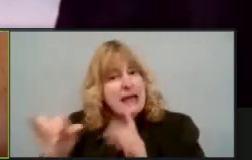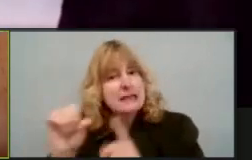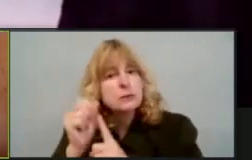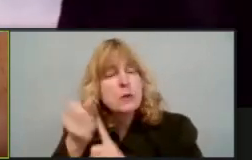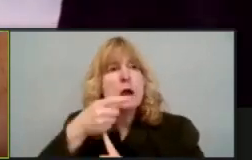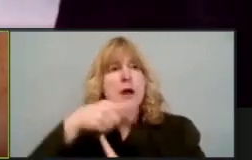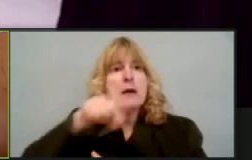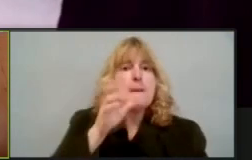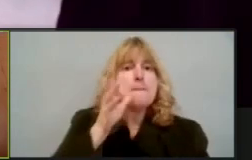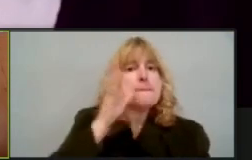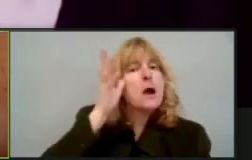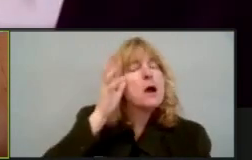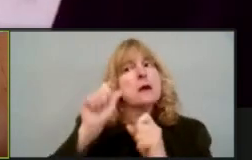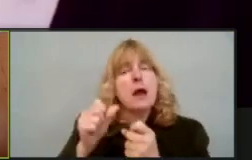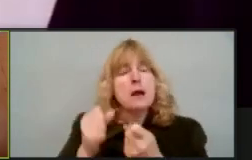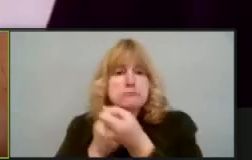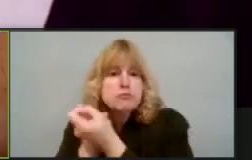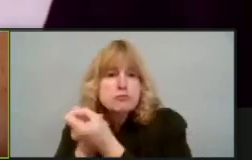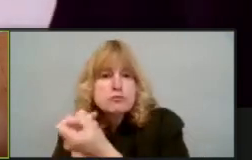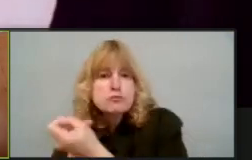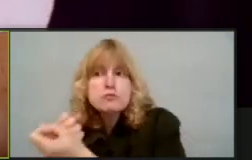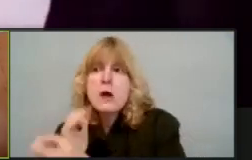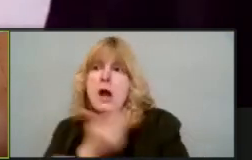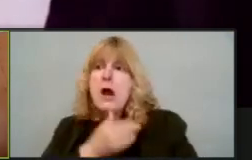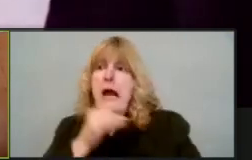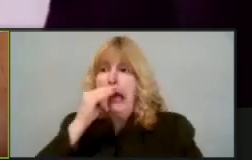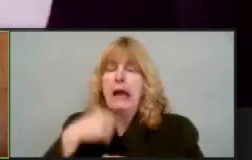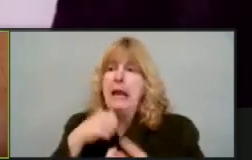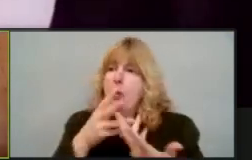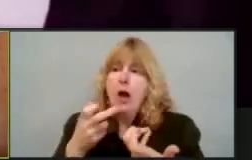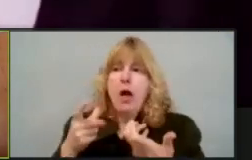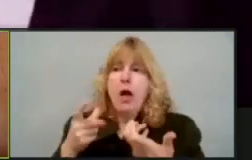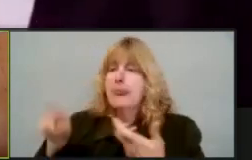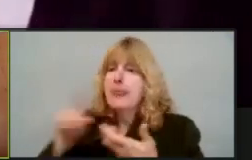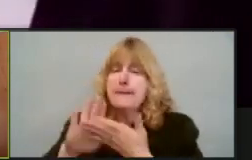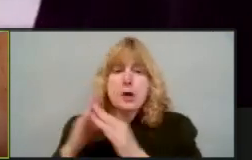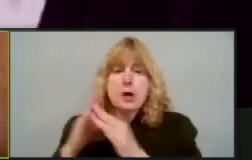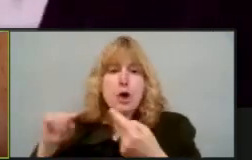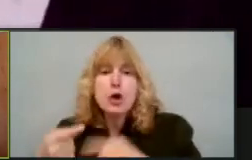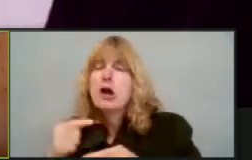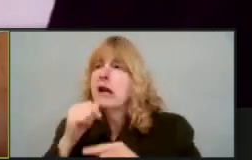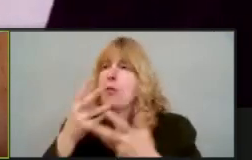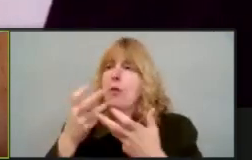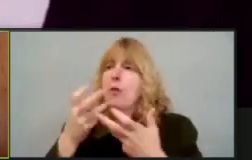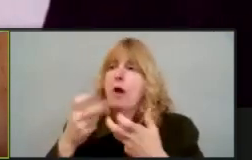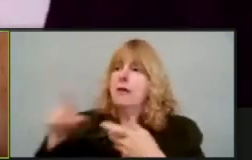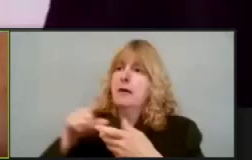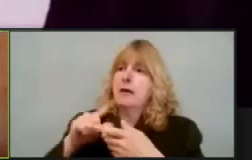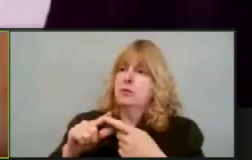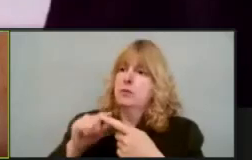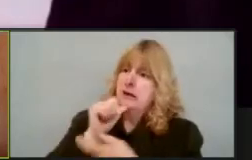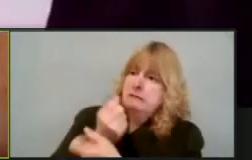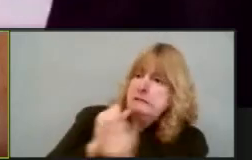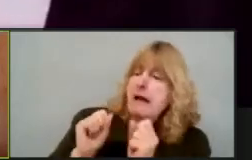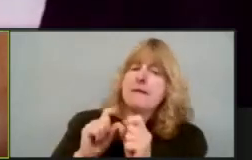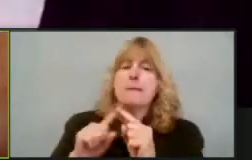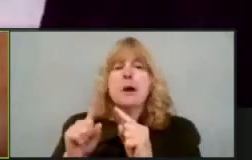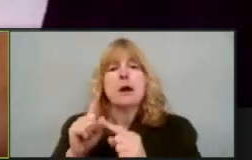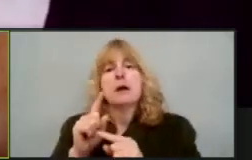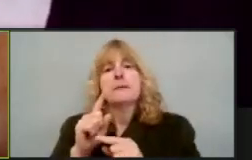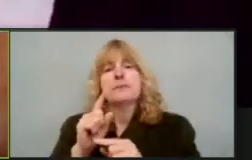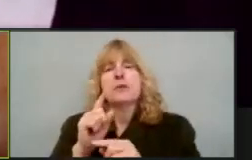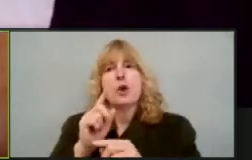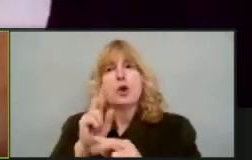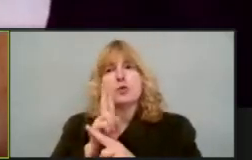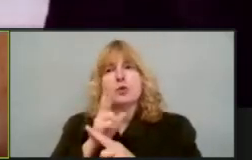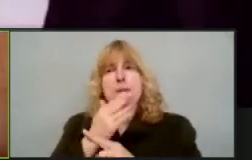can support our kids. We don't want them to be hurt. We don't want them to be unsafe. But using that language rather than just break up with